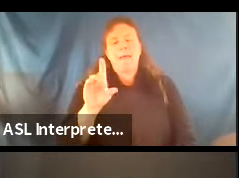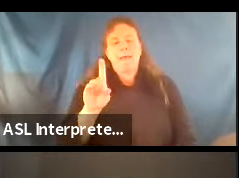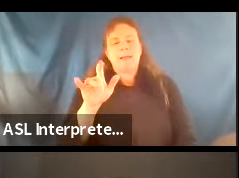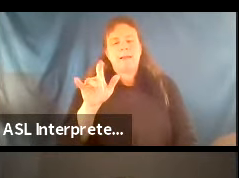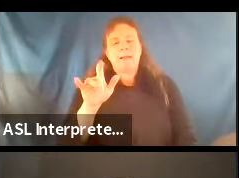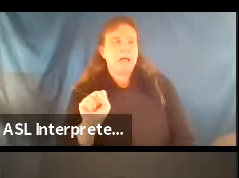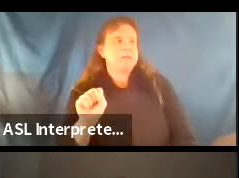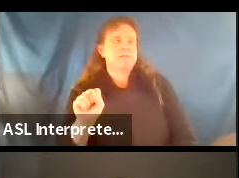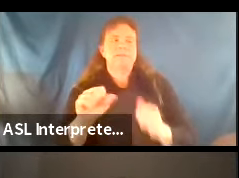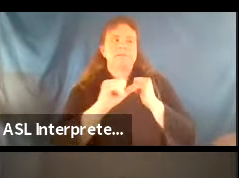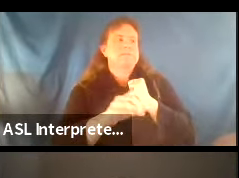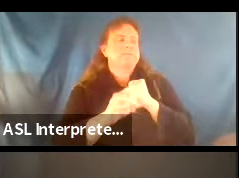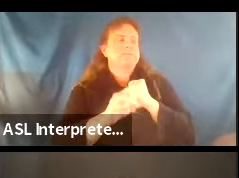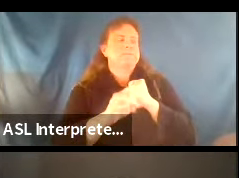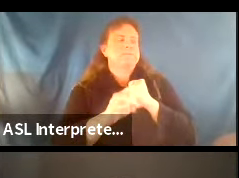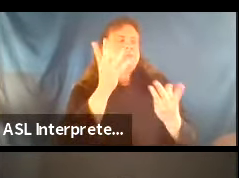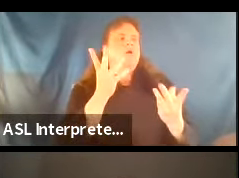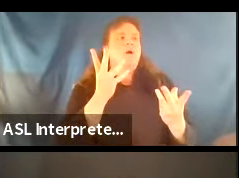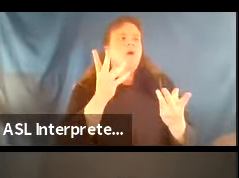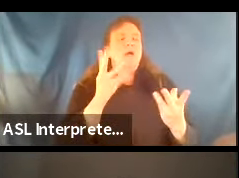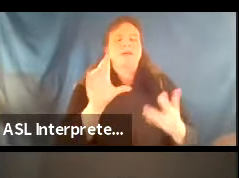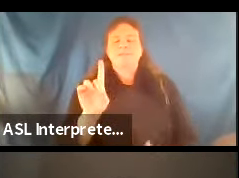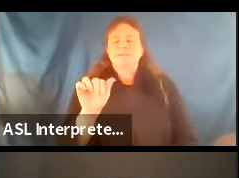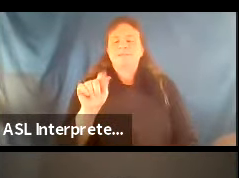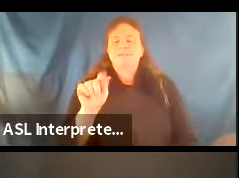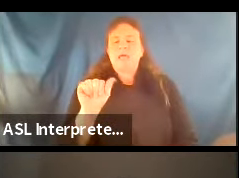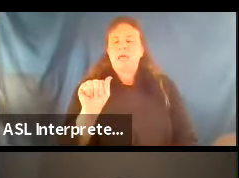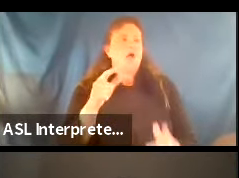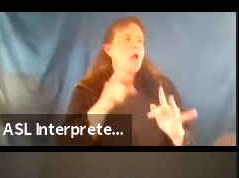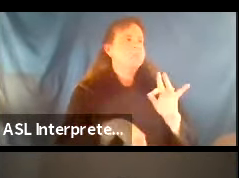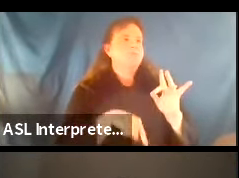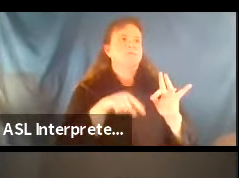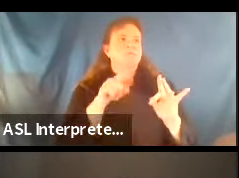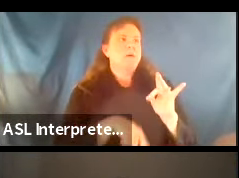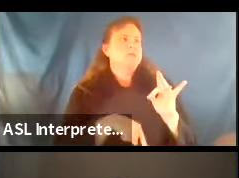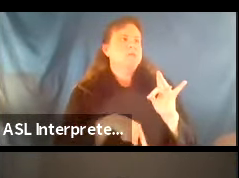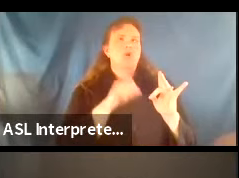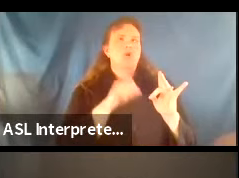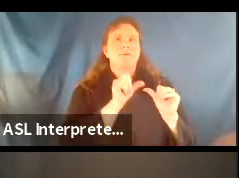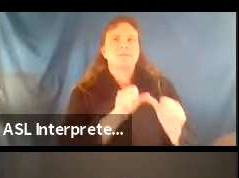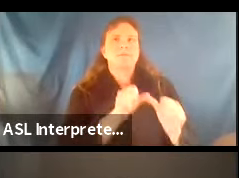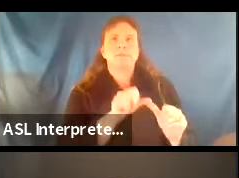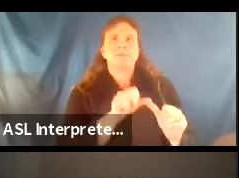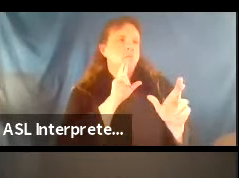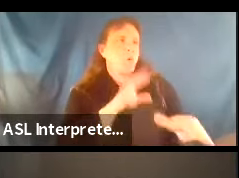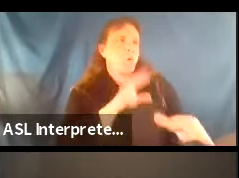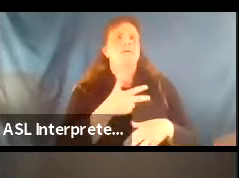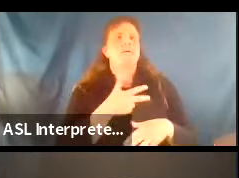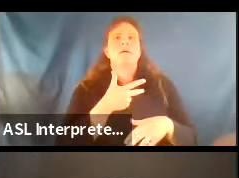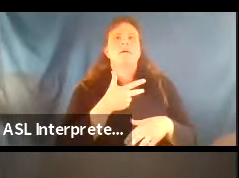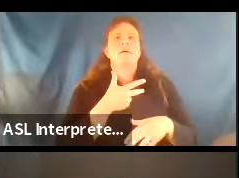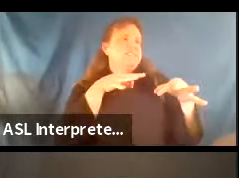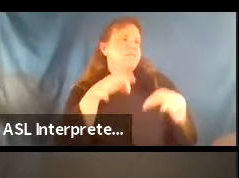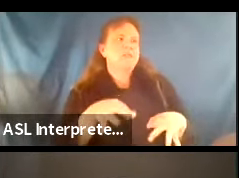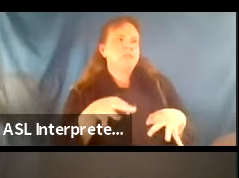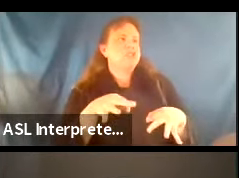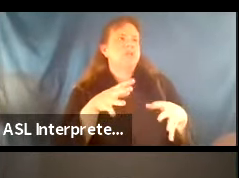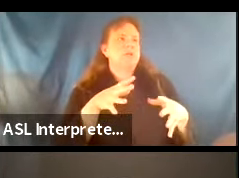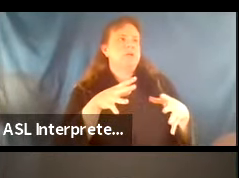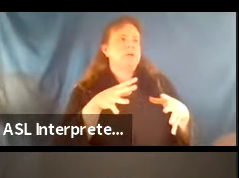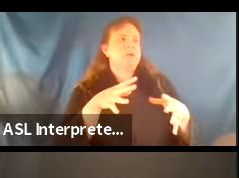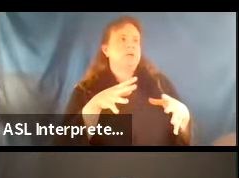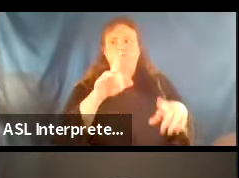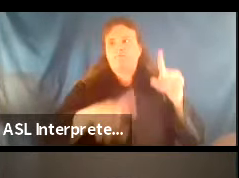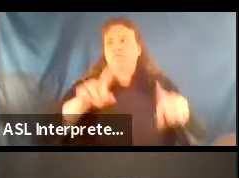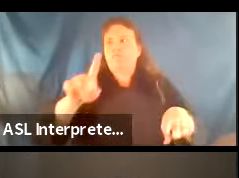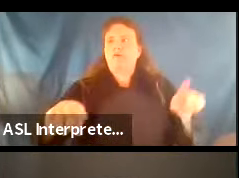different. It's been absent. We have not had the right or have consistent definitions of data. Having one system to do